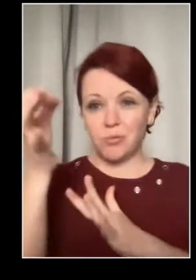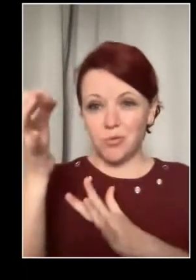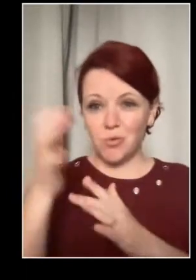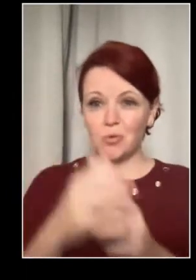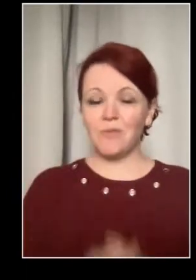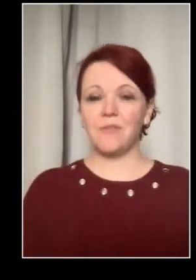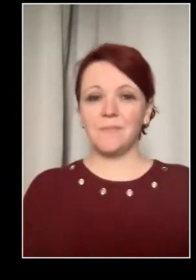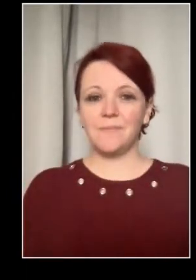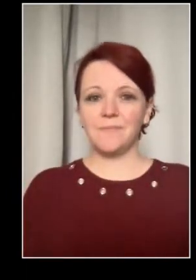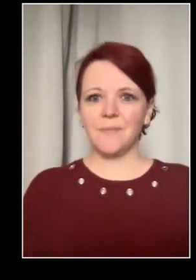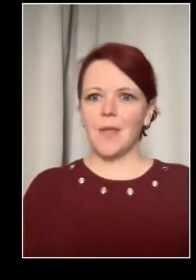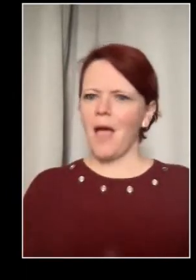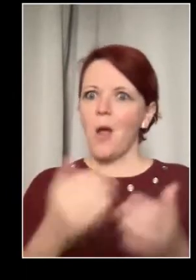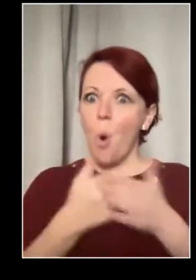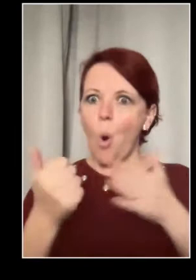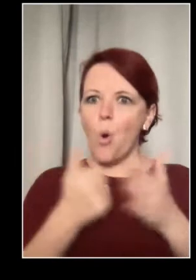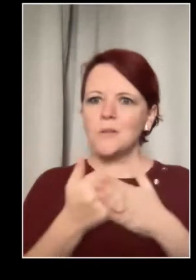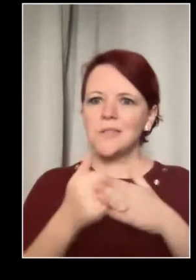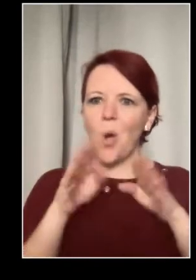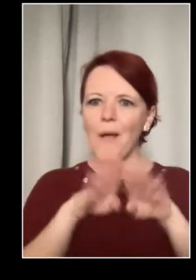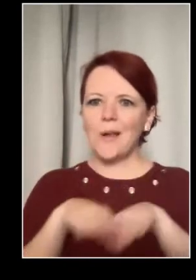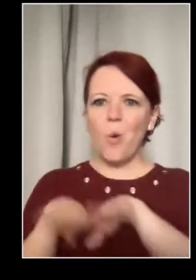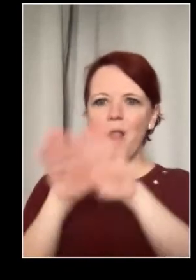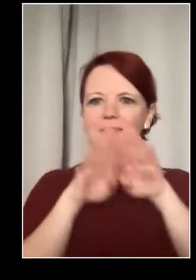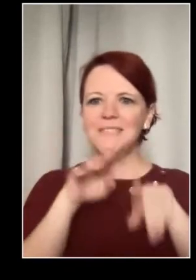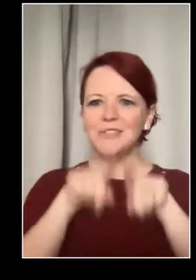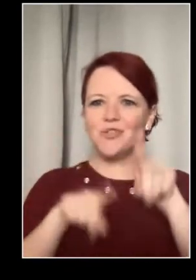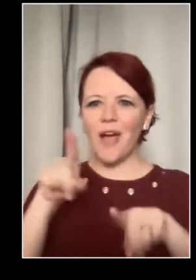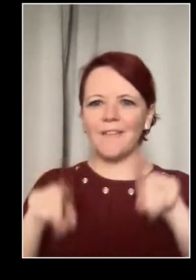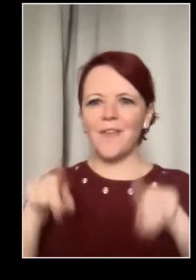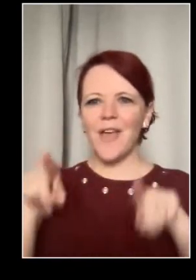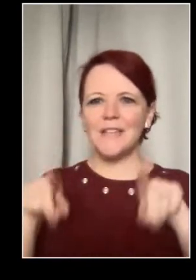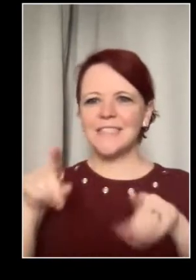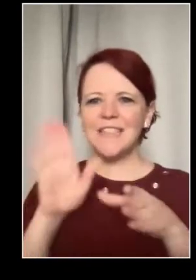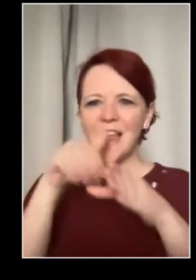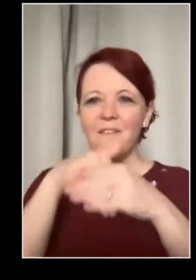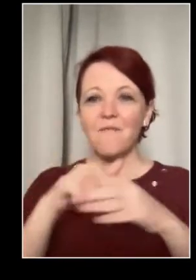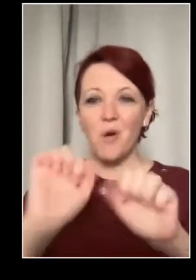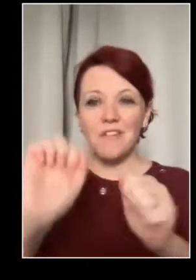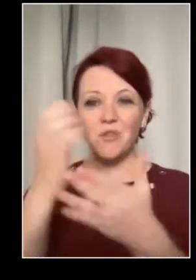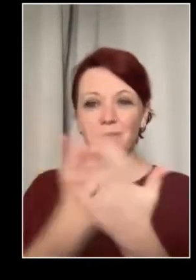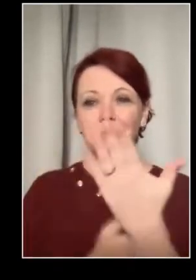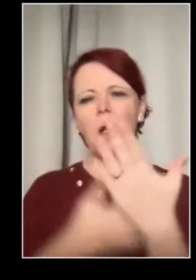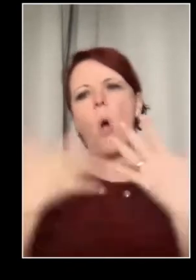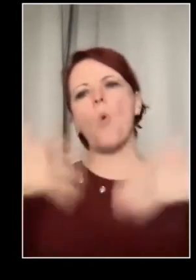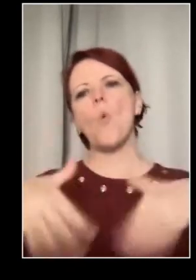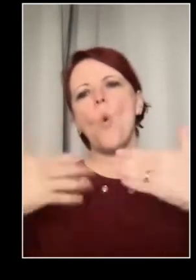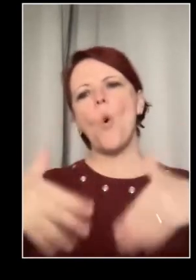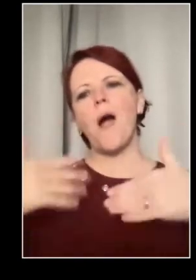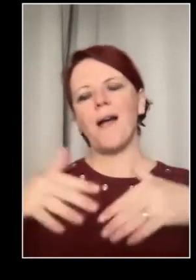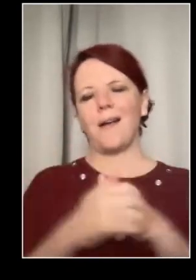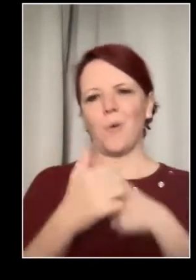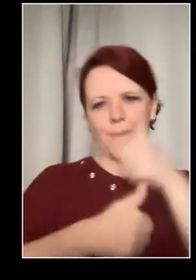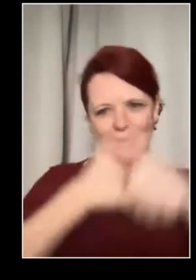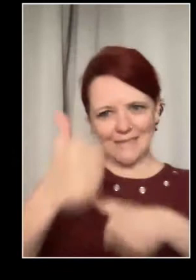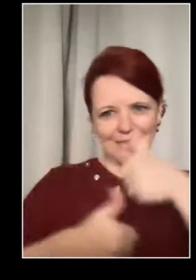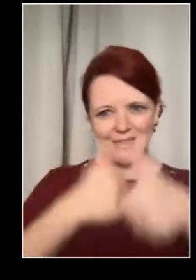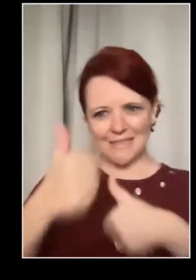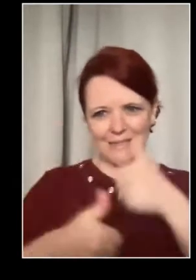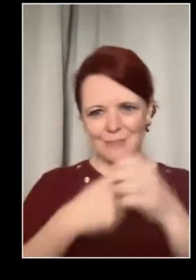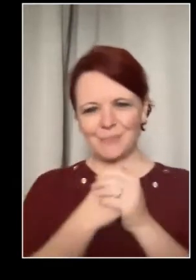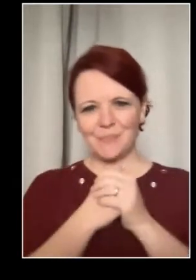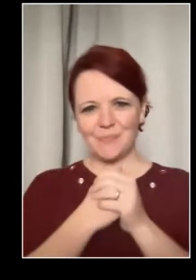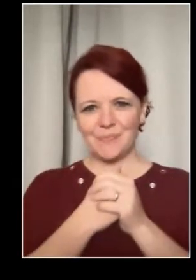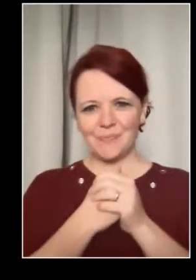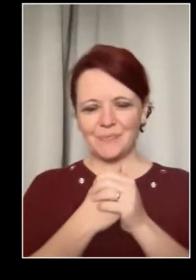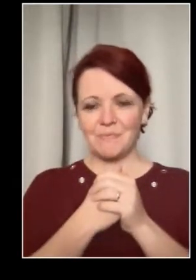equality and diversity into your recruitment program and strategy. So a massive congratulations to you. And thank you to every employer of scale who is